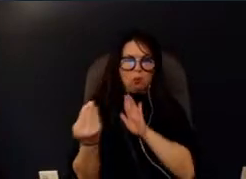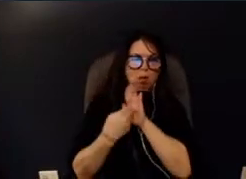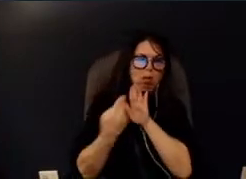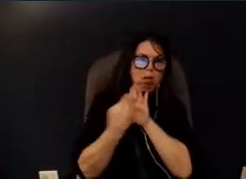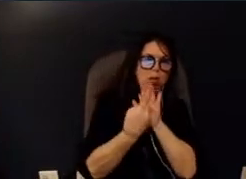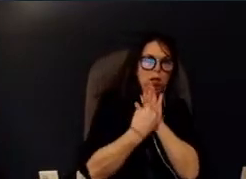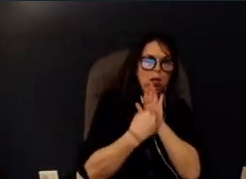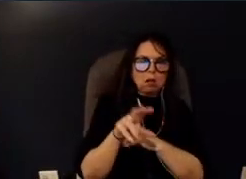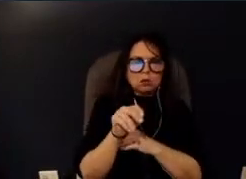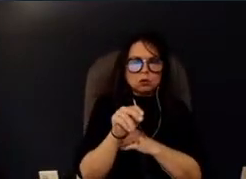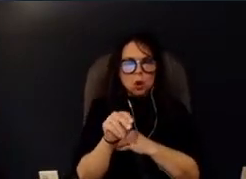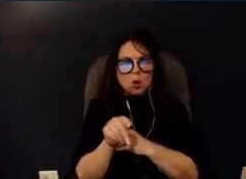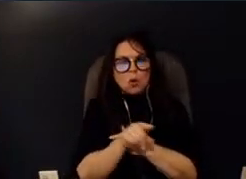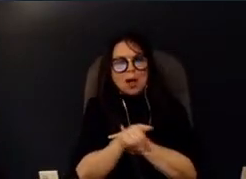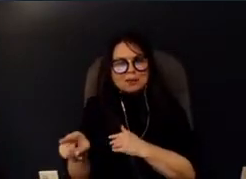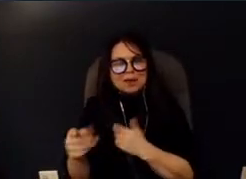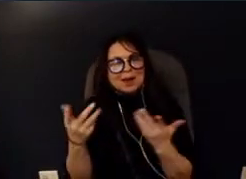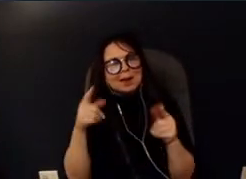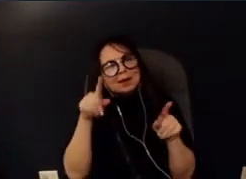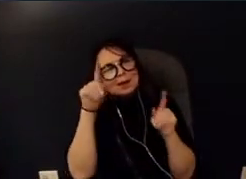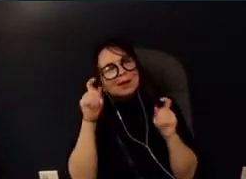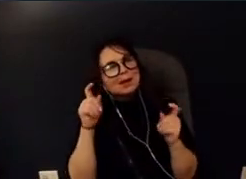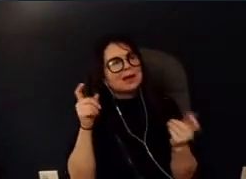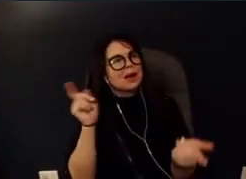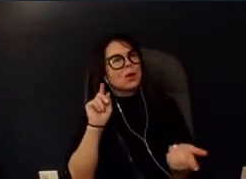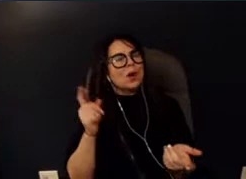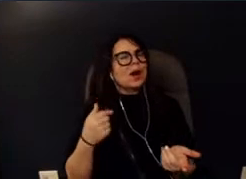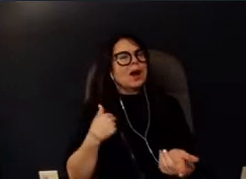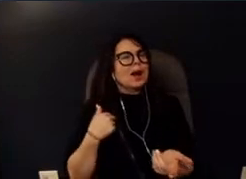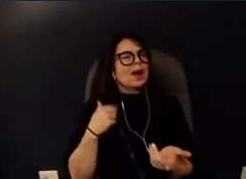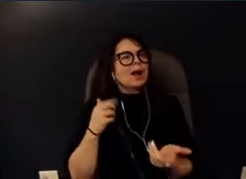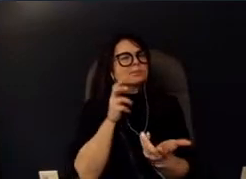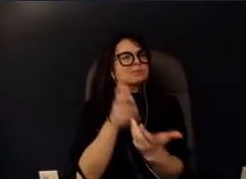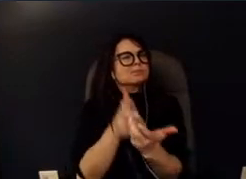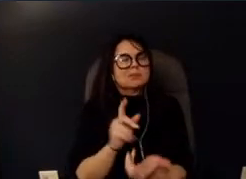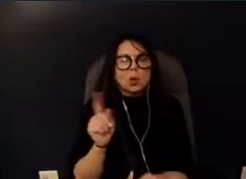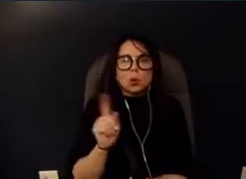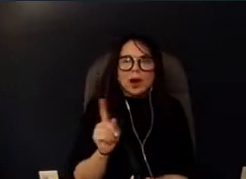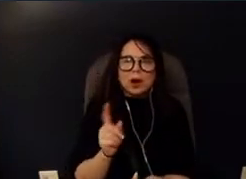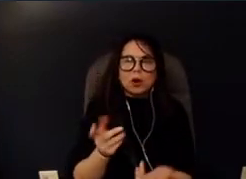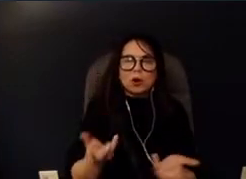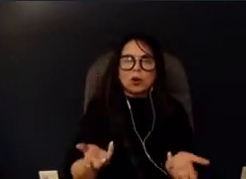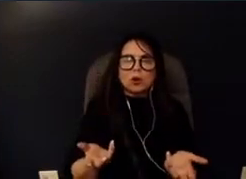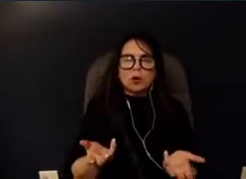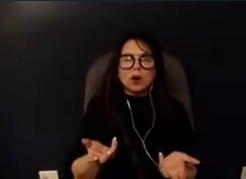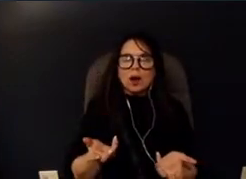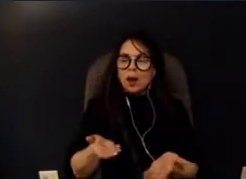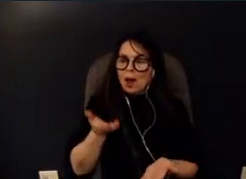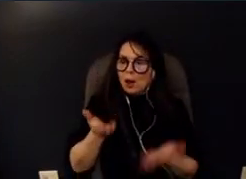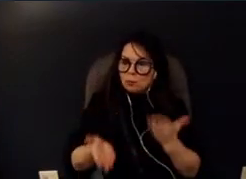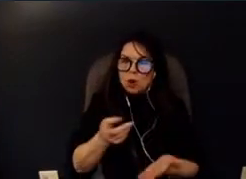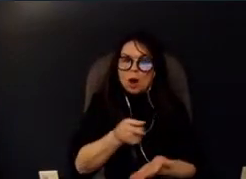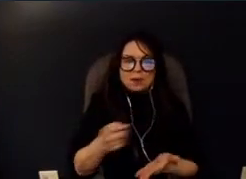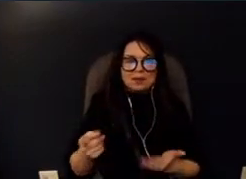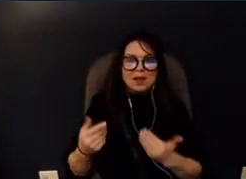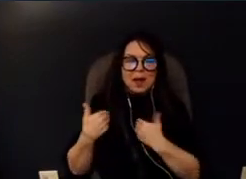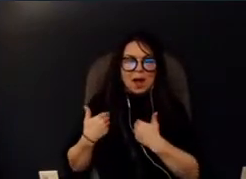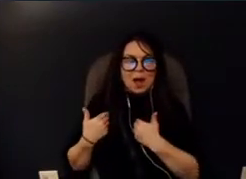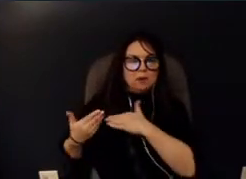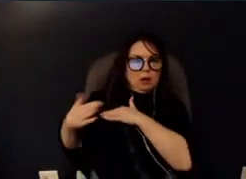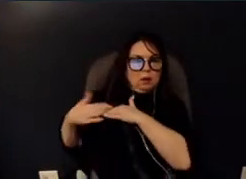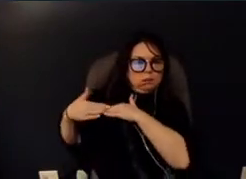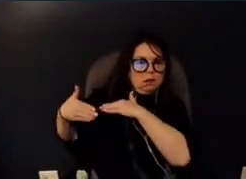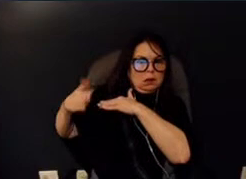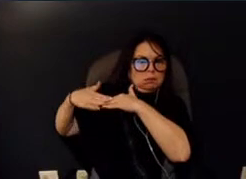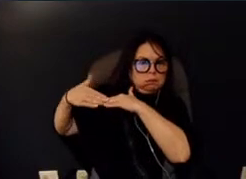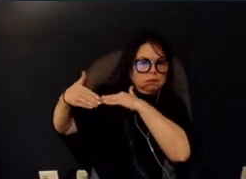this conversation, who probably are carrying the cumulative impact of a lot of exclusions